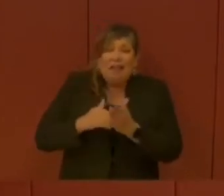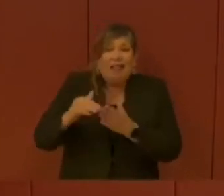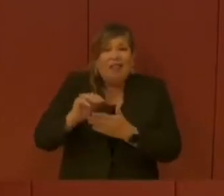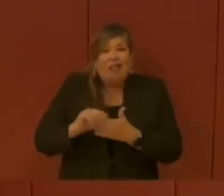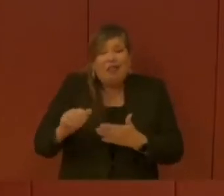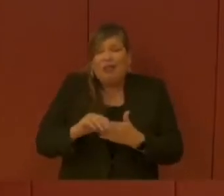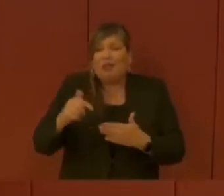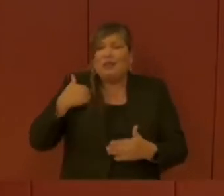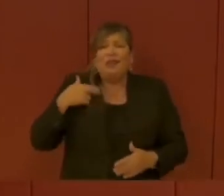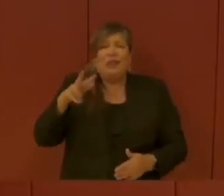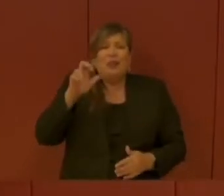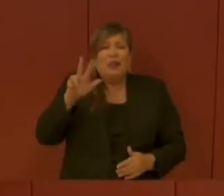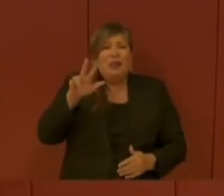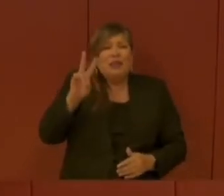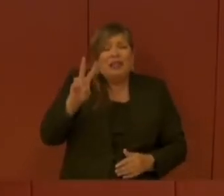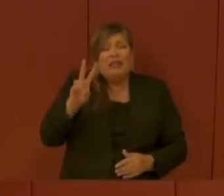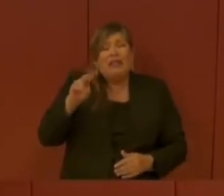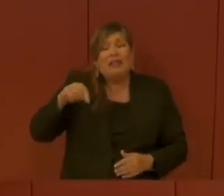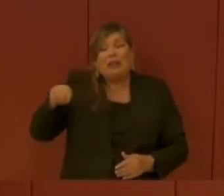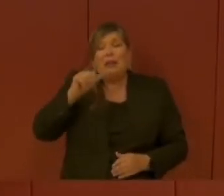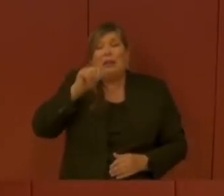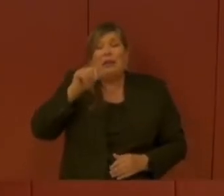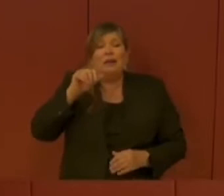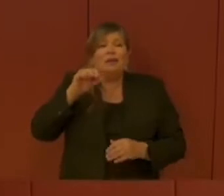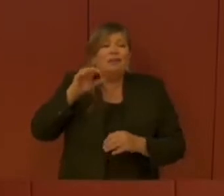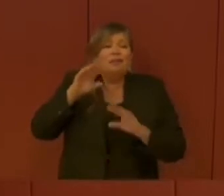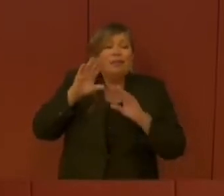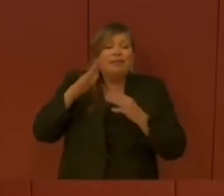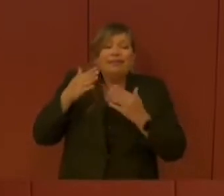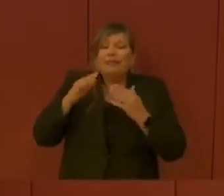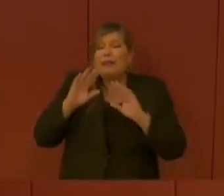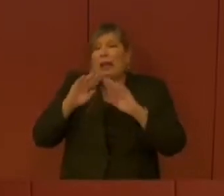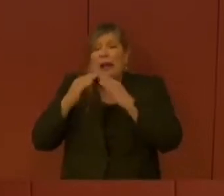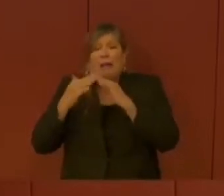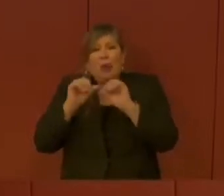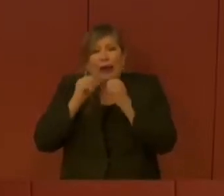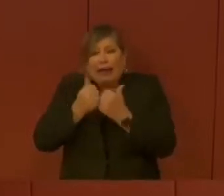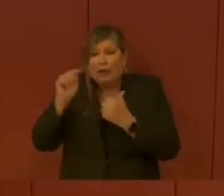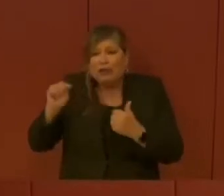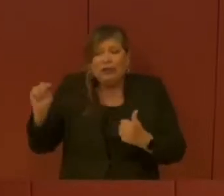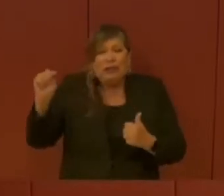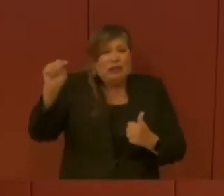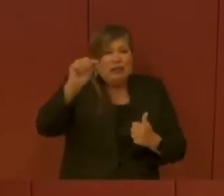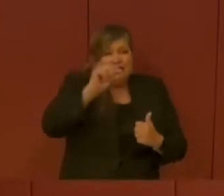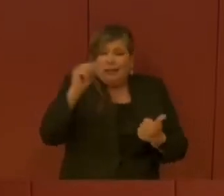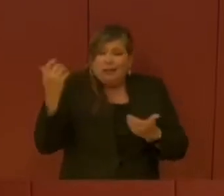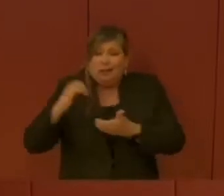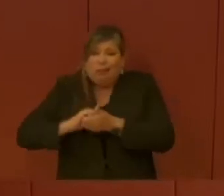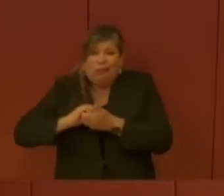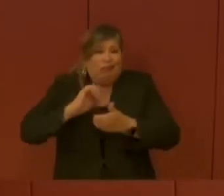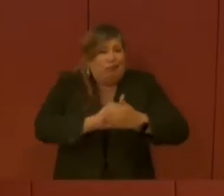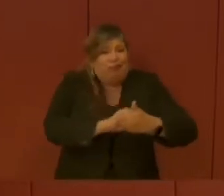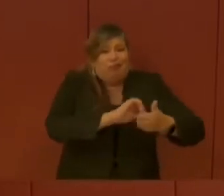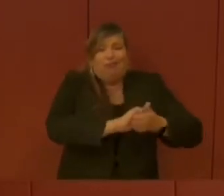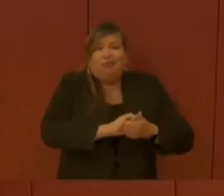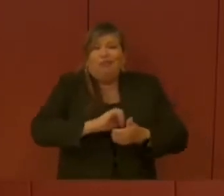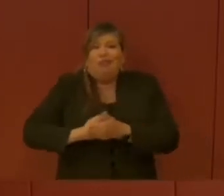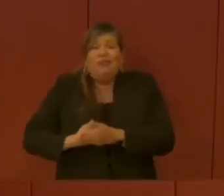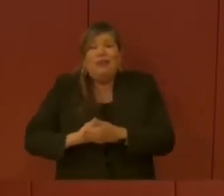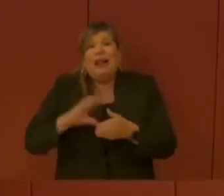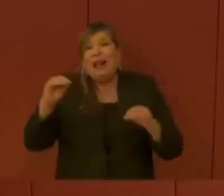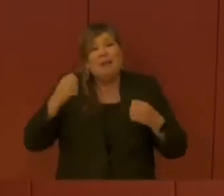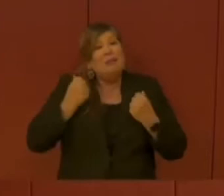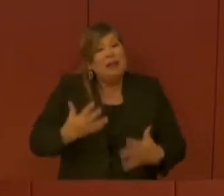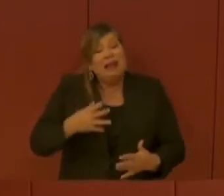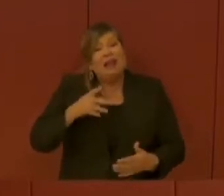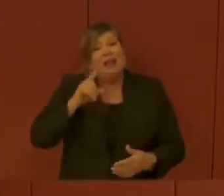19 that are part of that coalition. Thank you for your work identifying, including, Mr. Mayor, a lot of faith-based organizations, which is incredibly